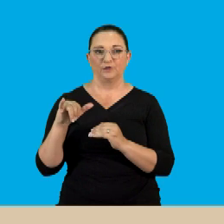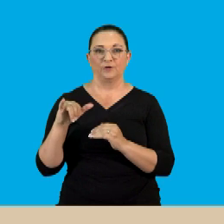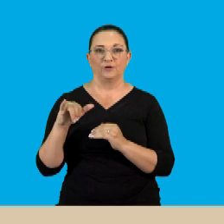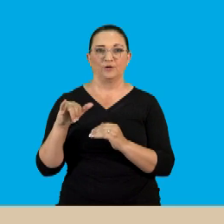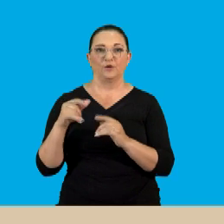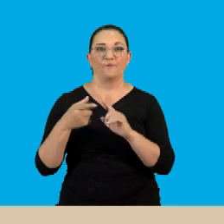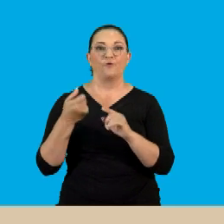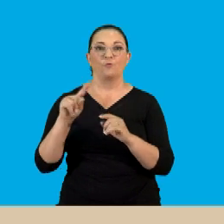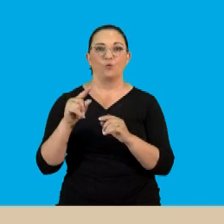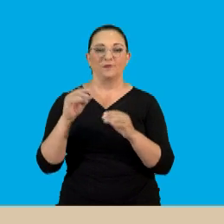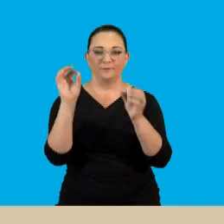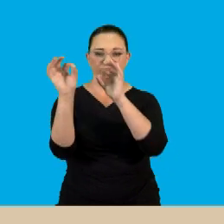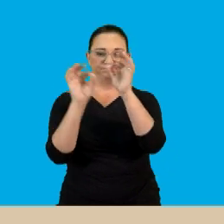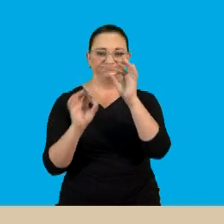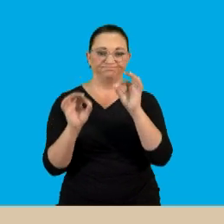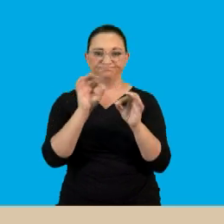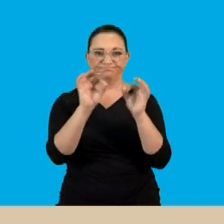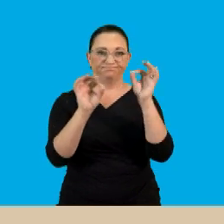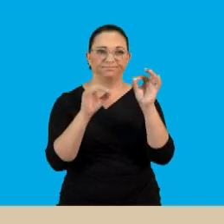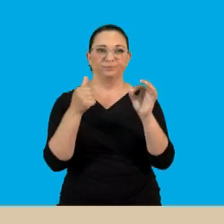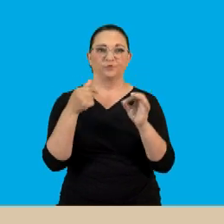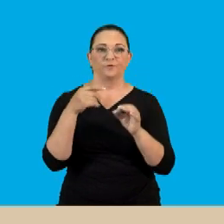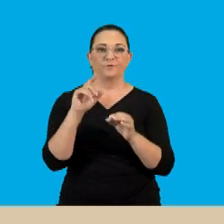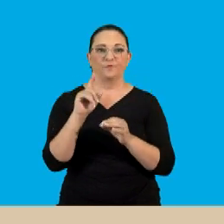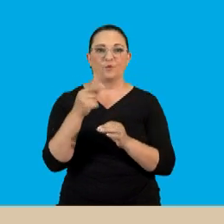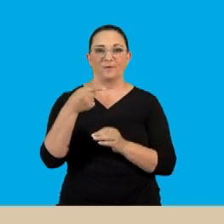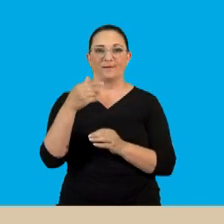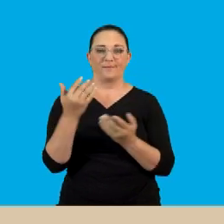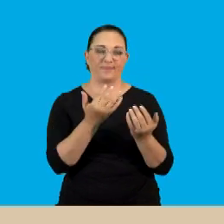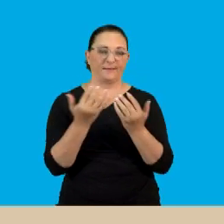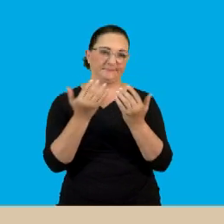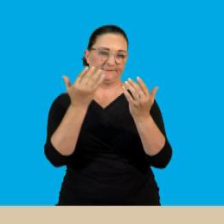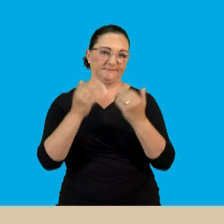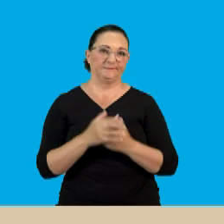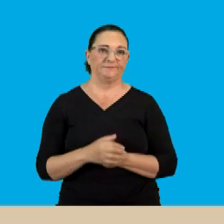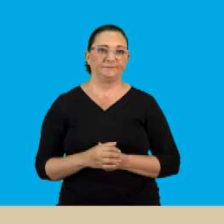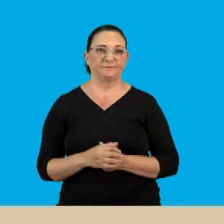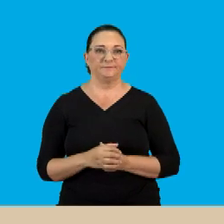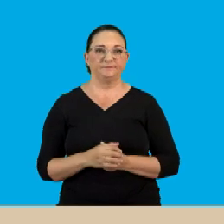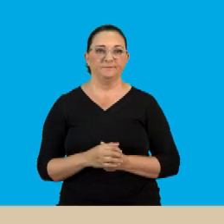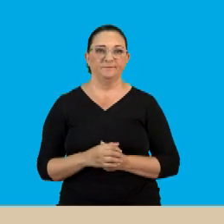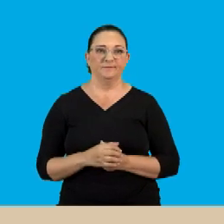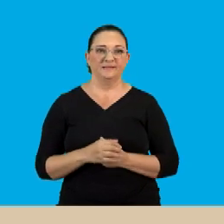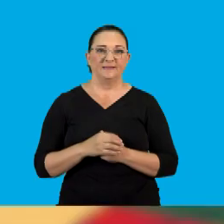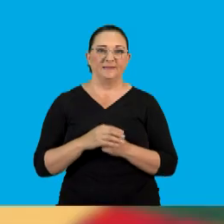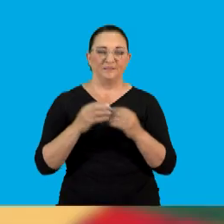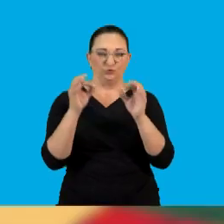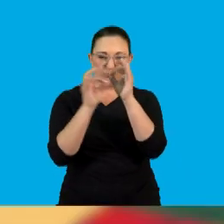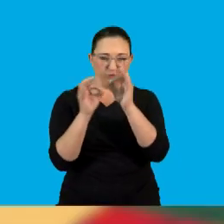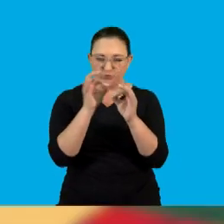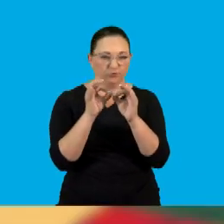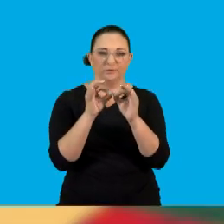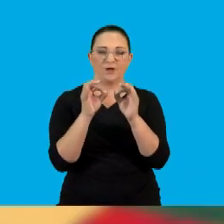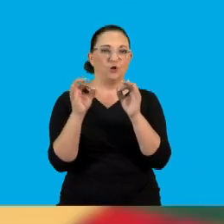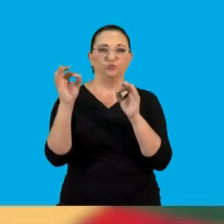of gas molecules. And remember, as the